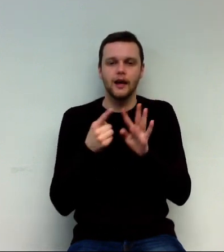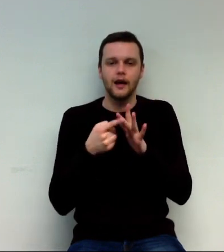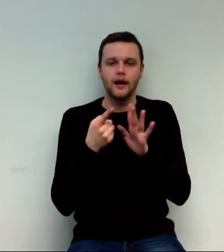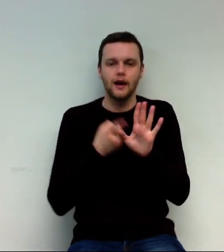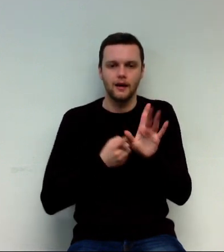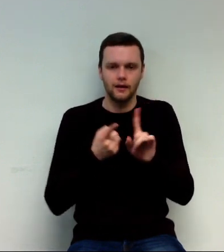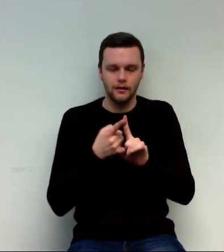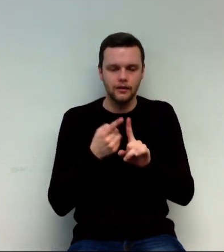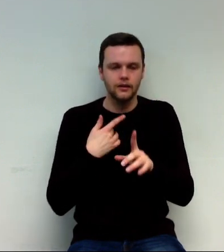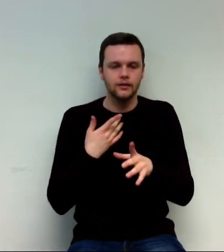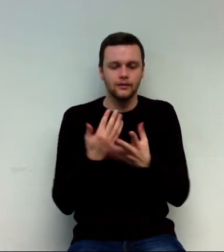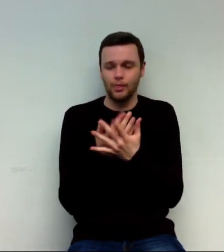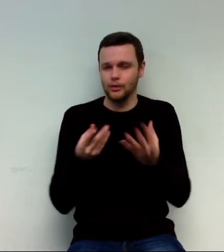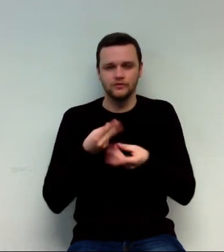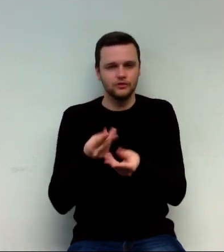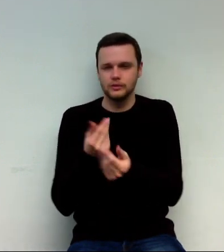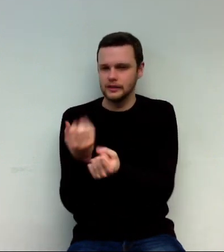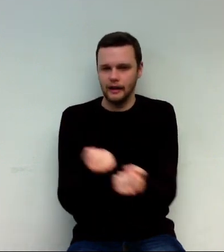of resources.